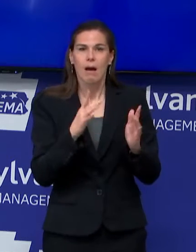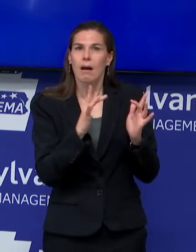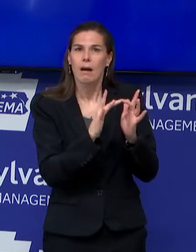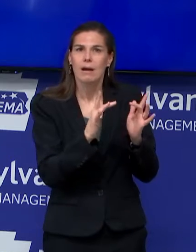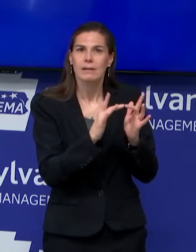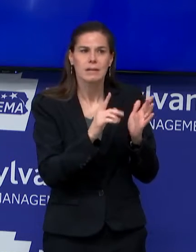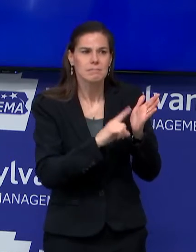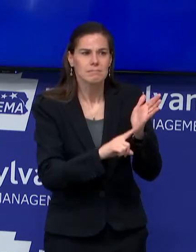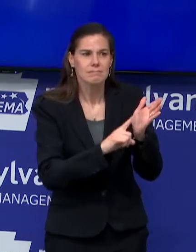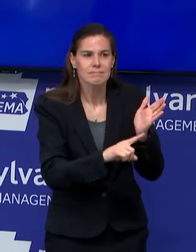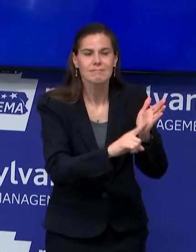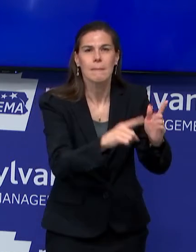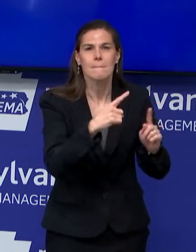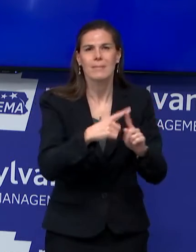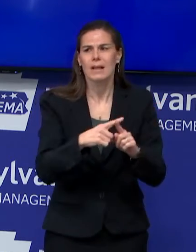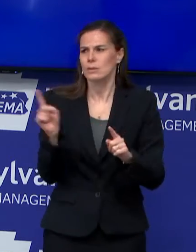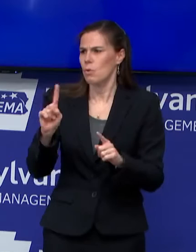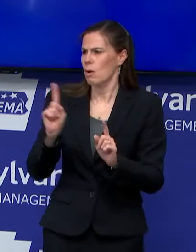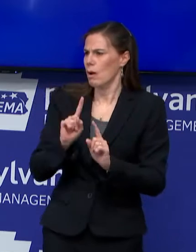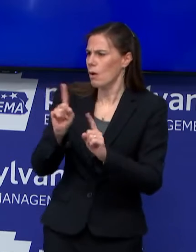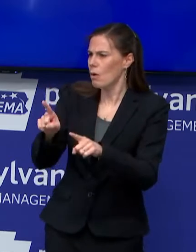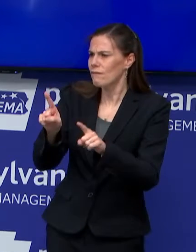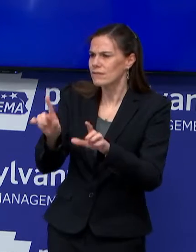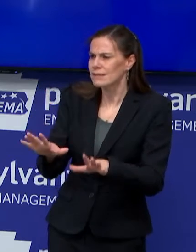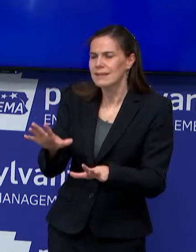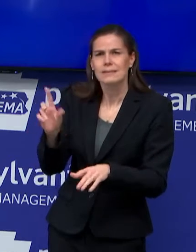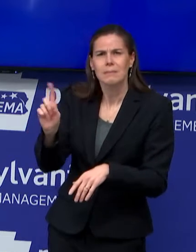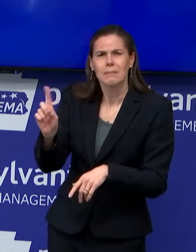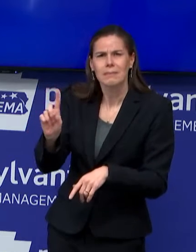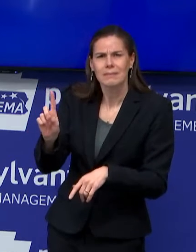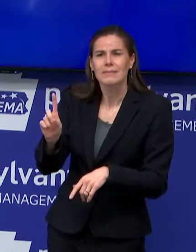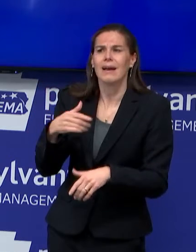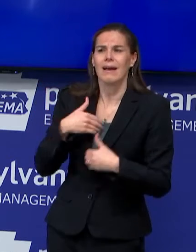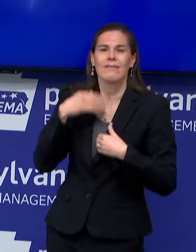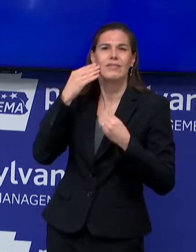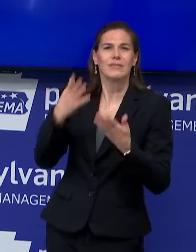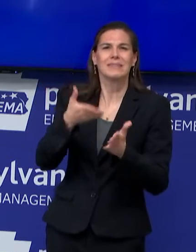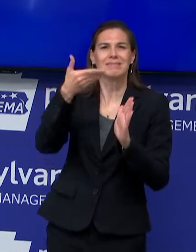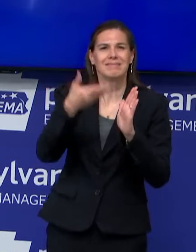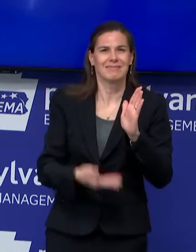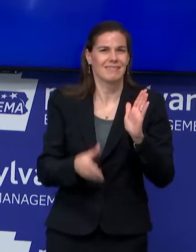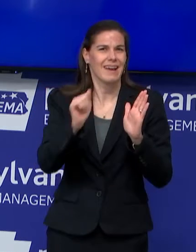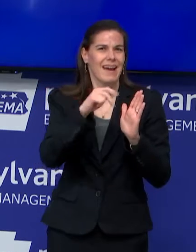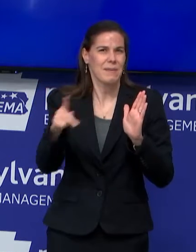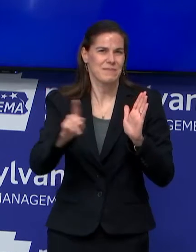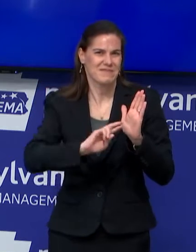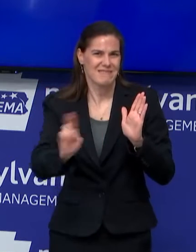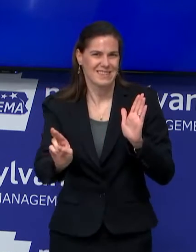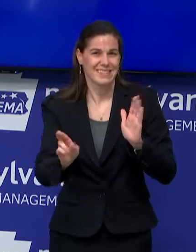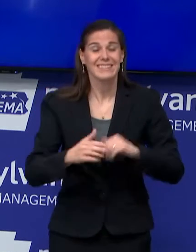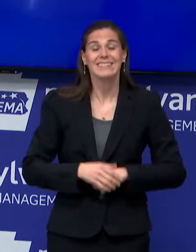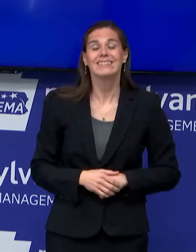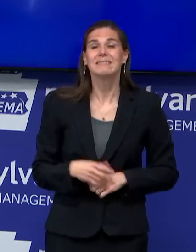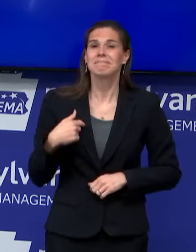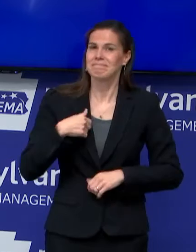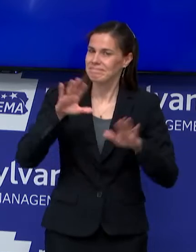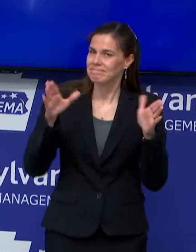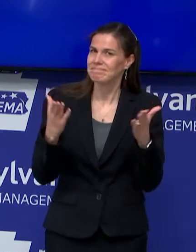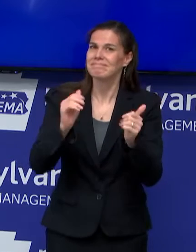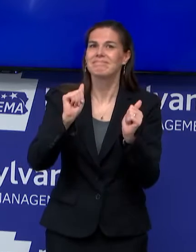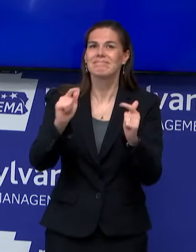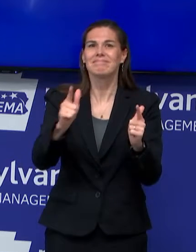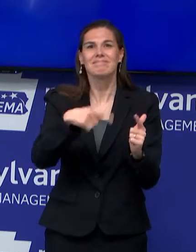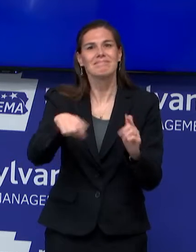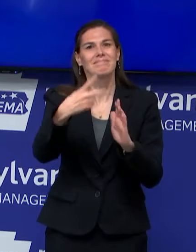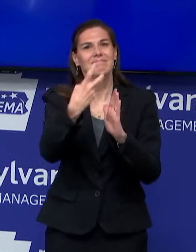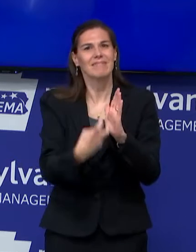testing locations near you. We continue to encourage all Pennsylvanians to download COVID Alert PA so we